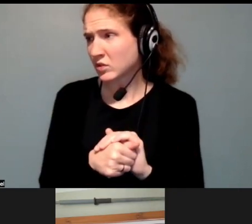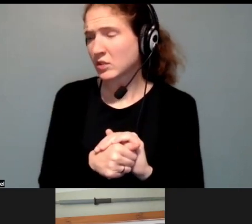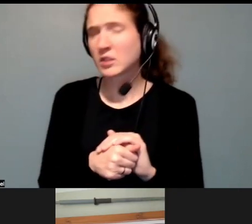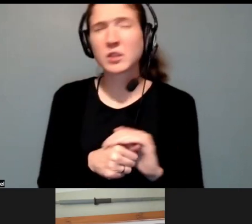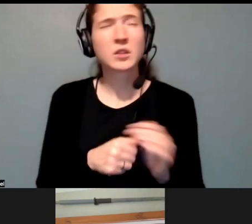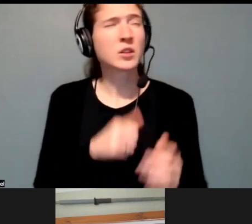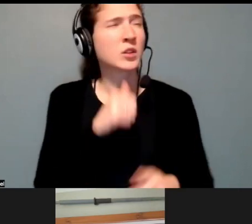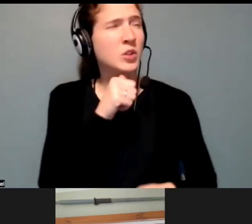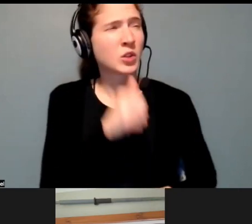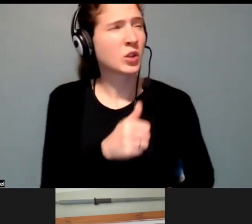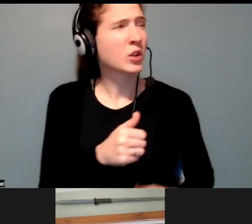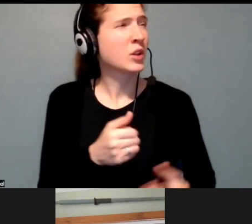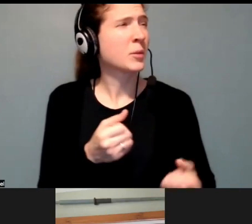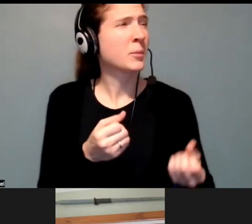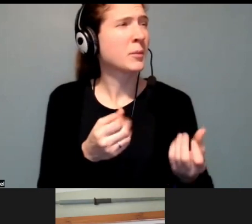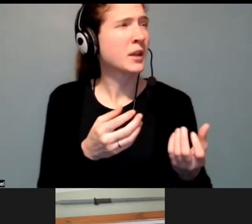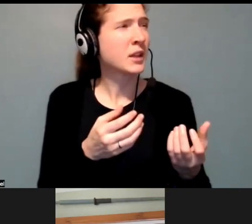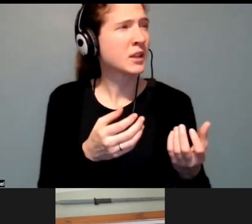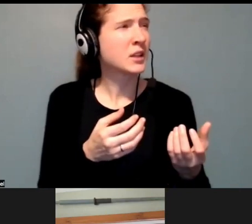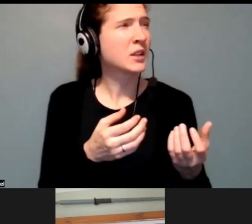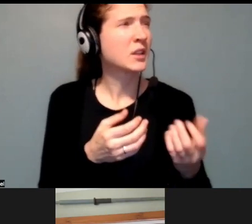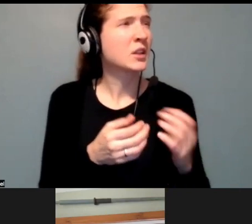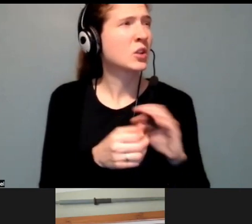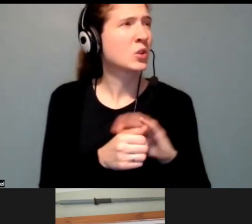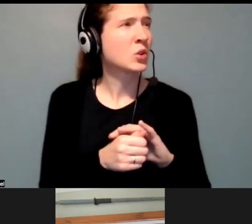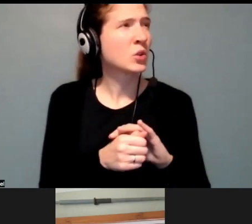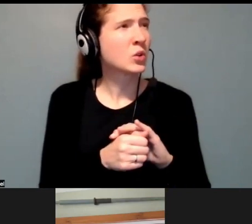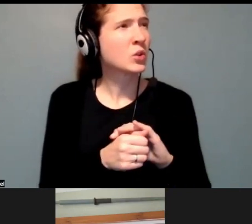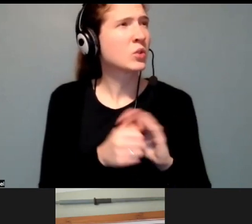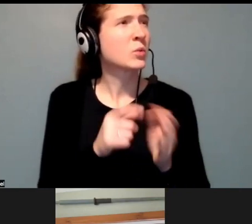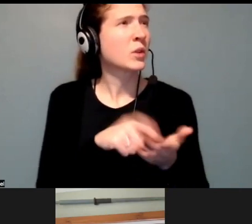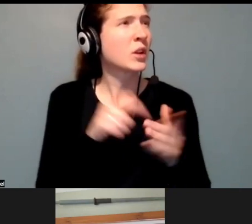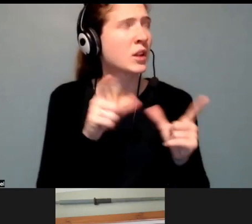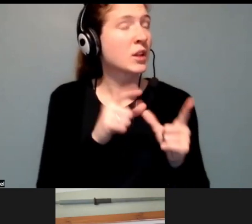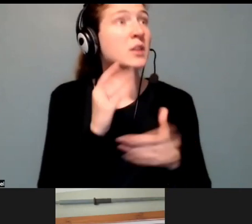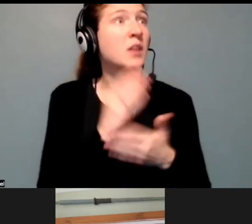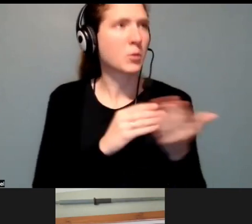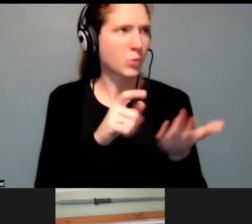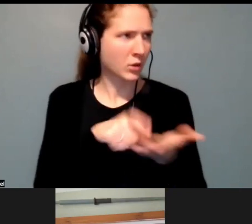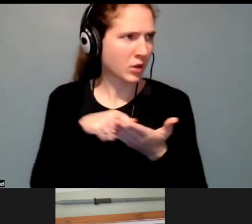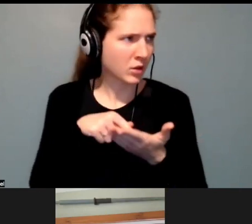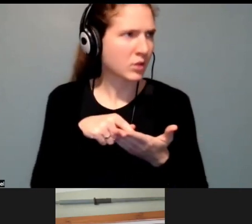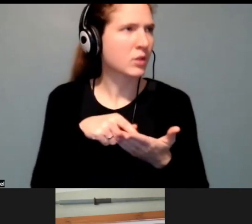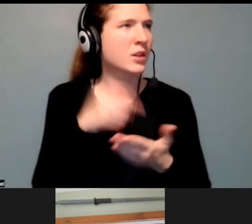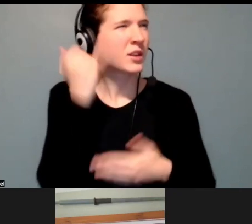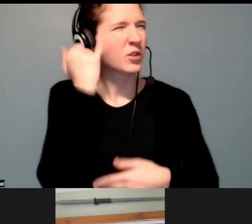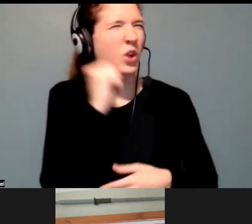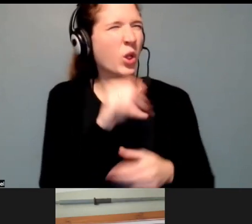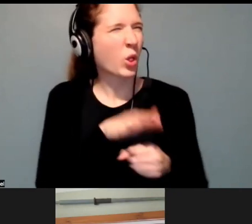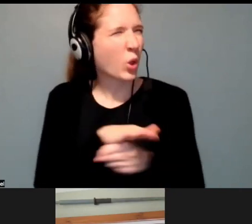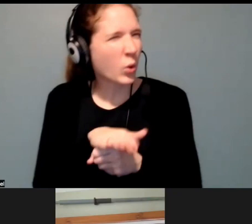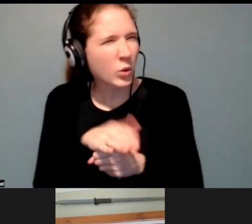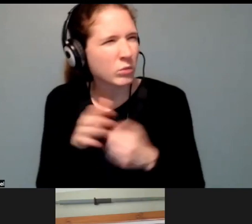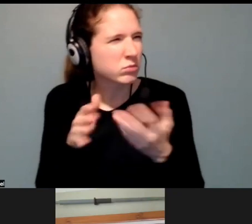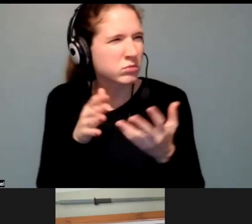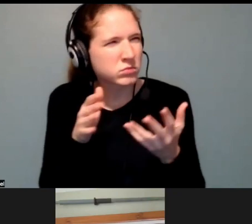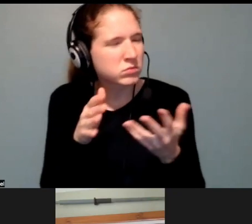Not many turtles. I do have permits for some turtles. I do Oh, have a non-native. I do have a native turtle who's a snapping turtle,